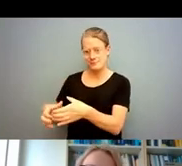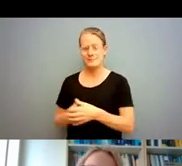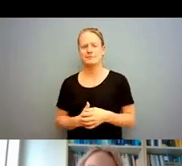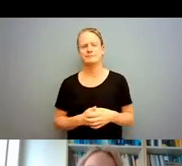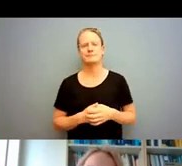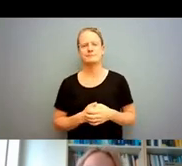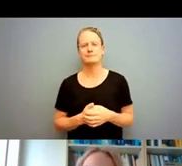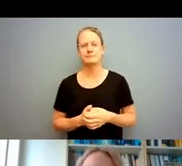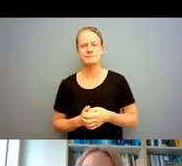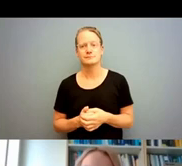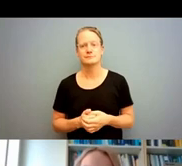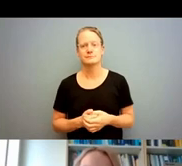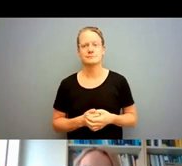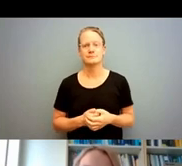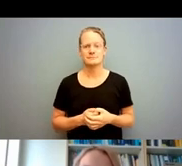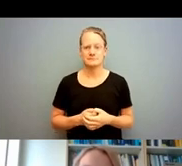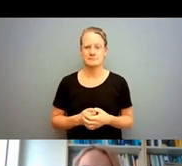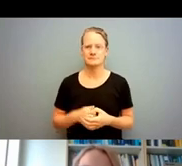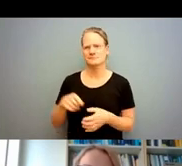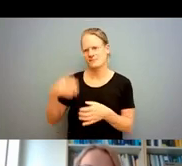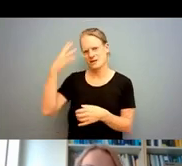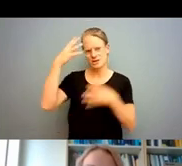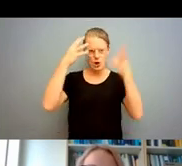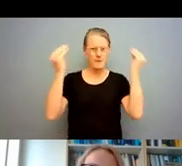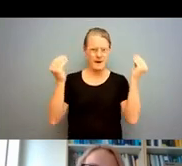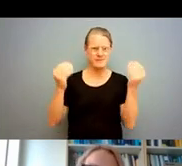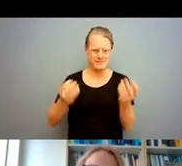And here the Sami parliaments are examples of